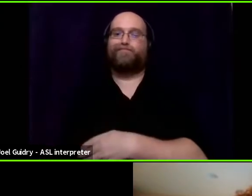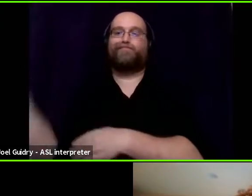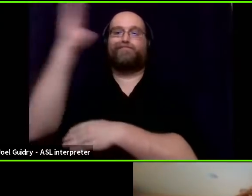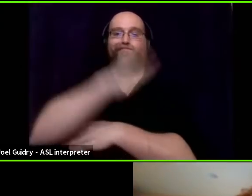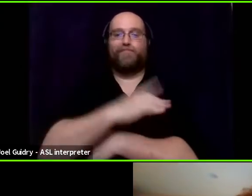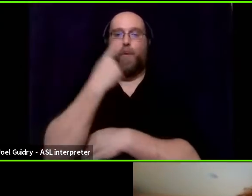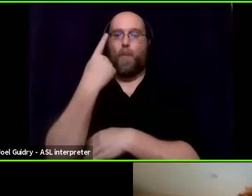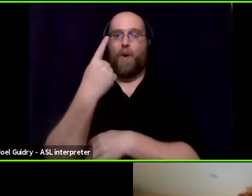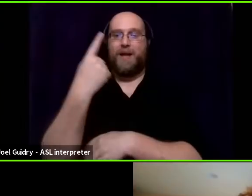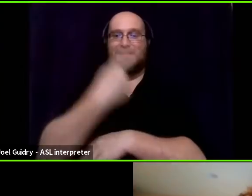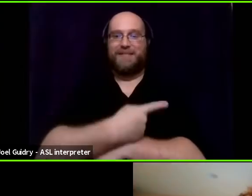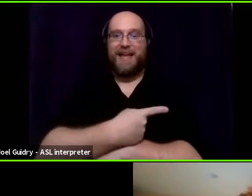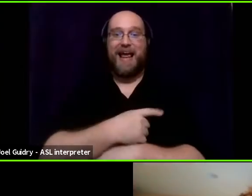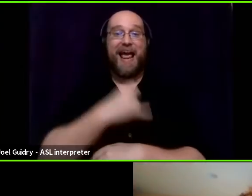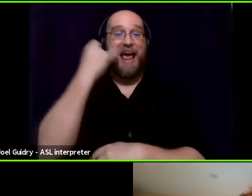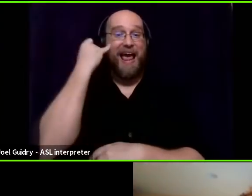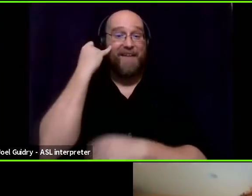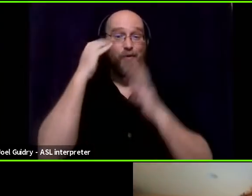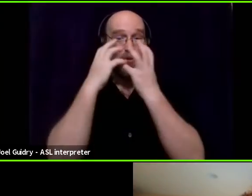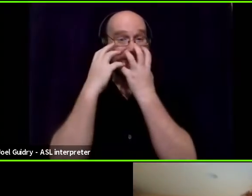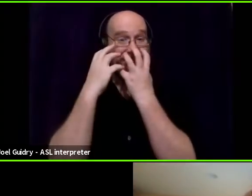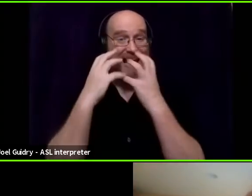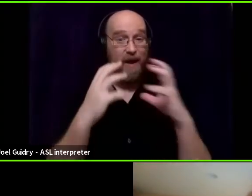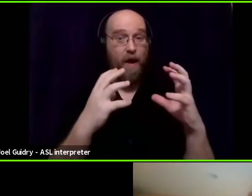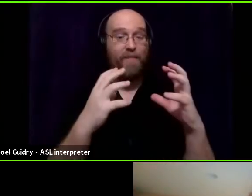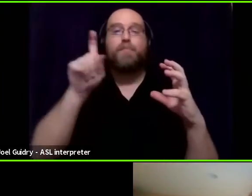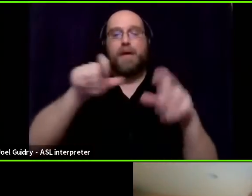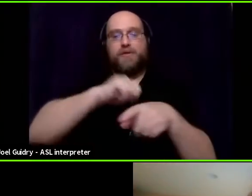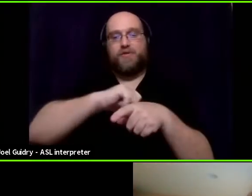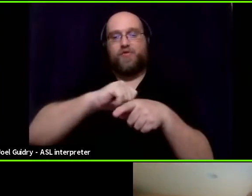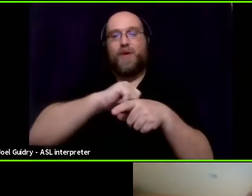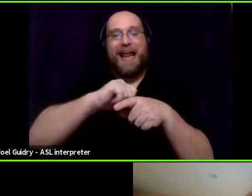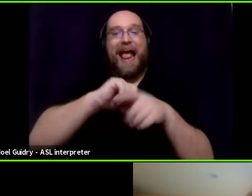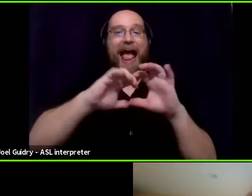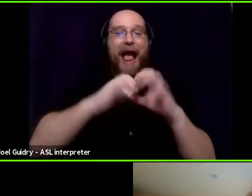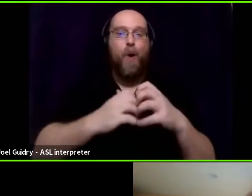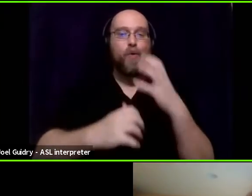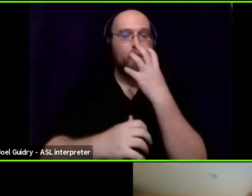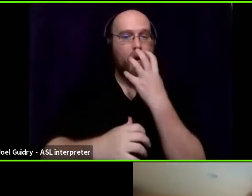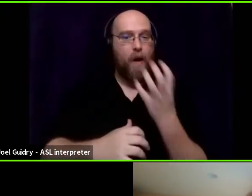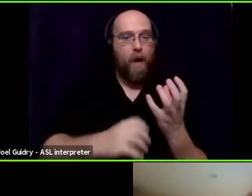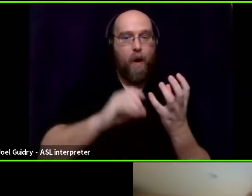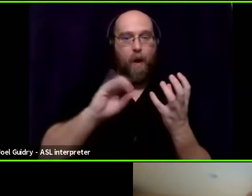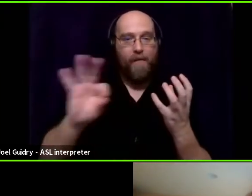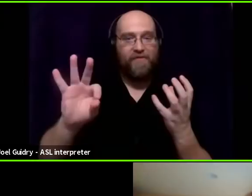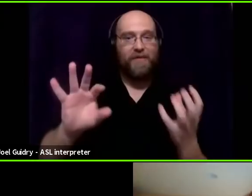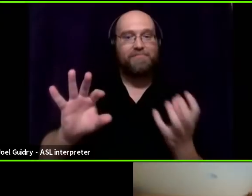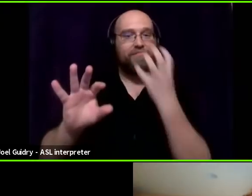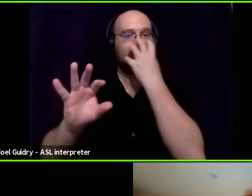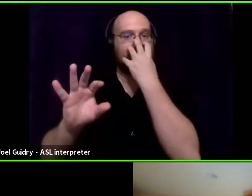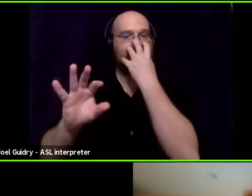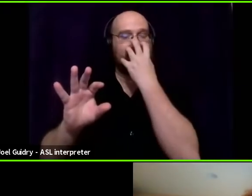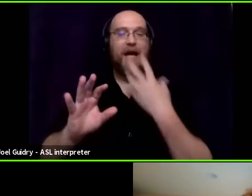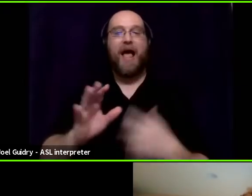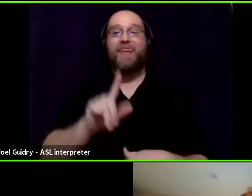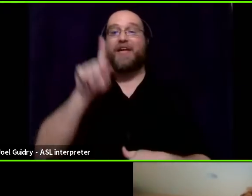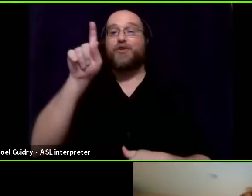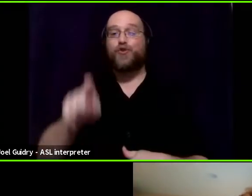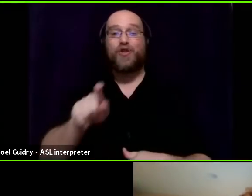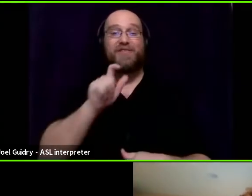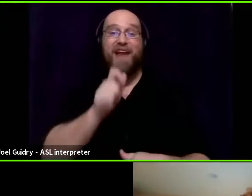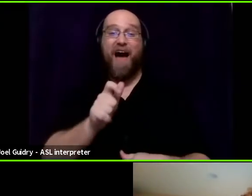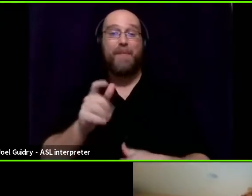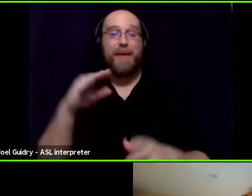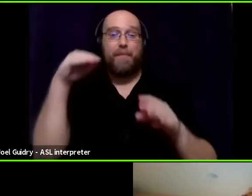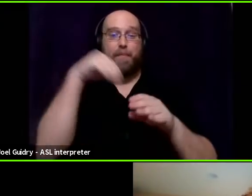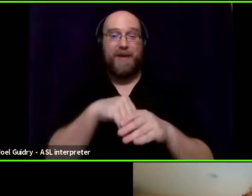to be trained on how to take it off properly and put it back on. They should not be placed in a bag on your desk